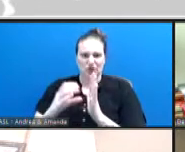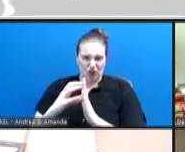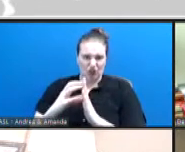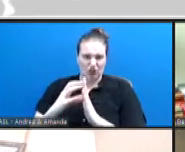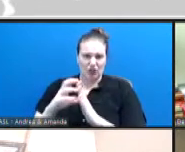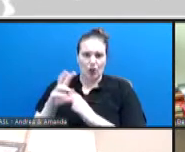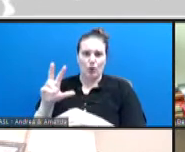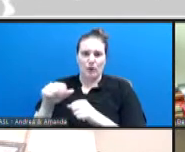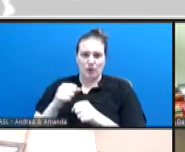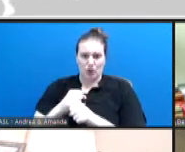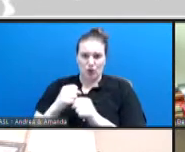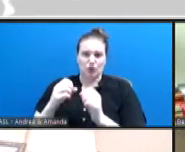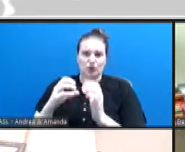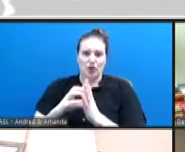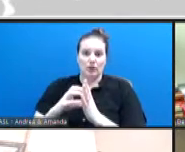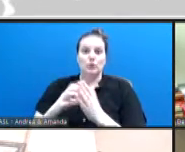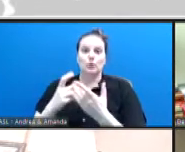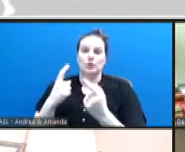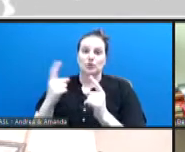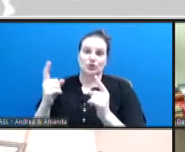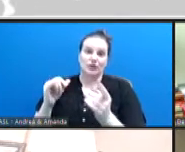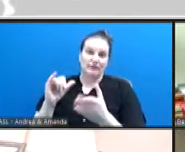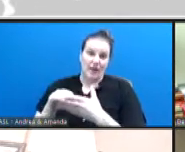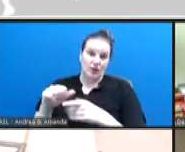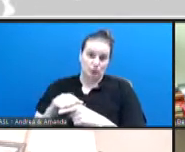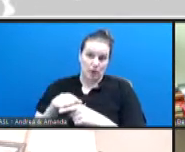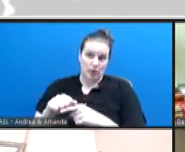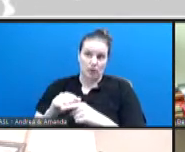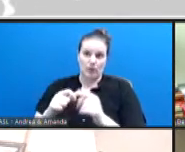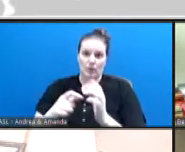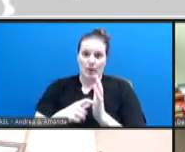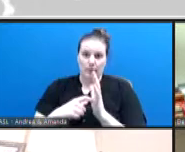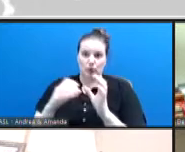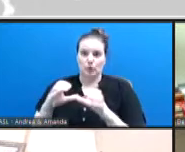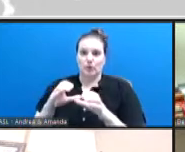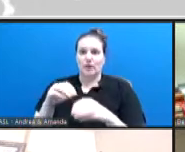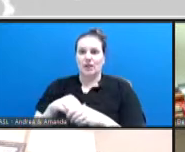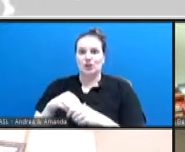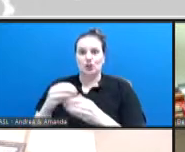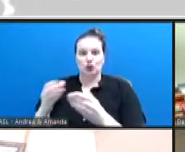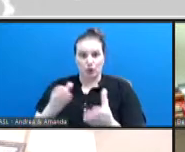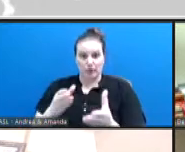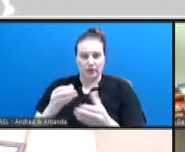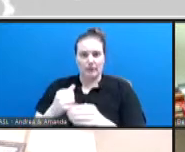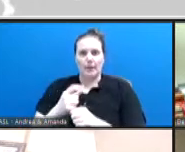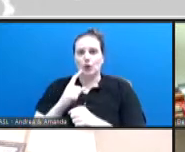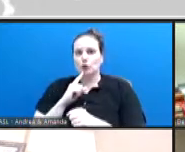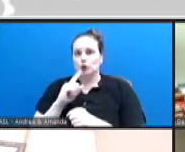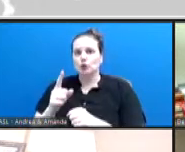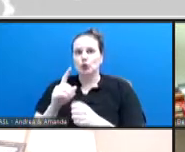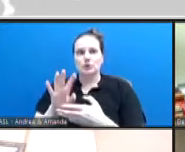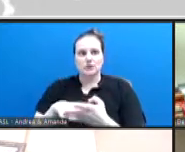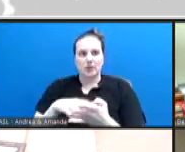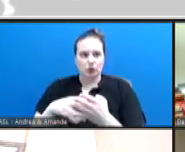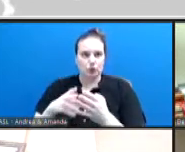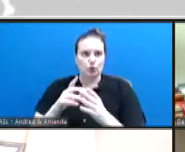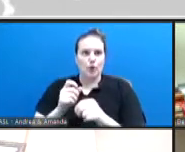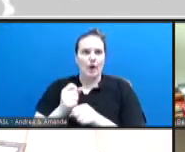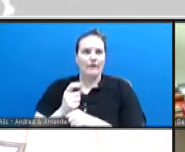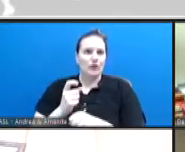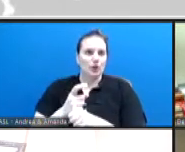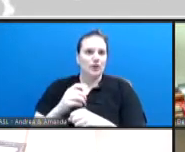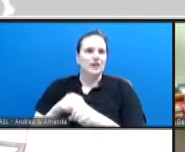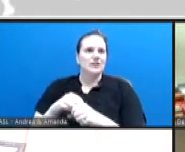3-year chunks. And we usually achieve that training requirement by doing in-service. So we'll make sure officers are scheduled to go every year to